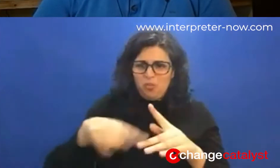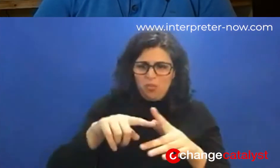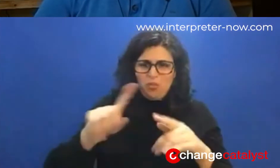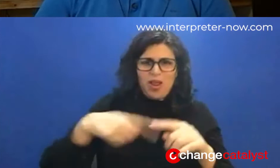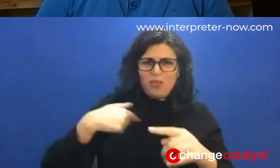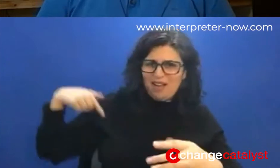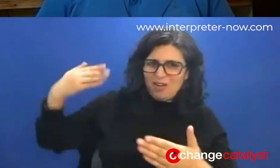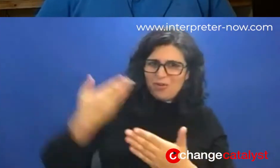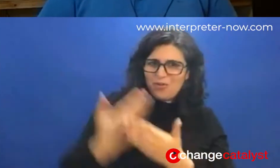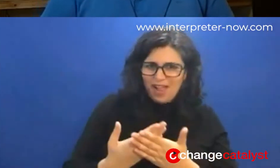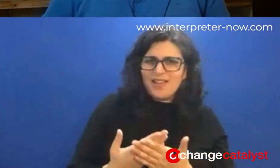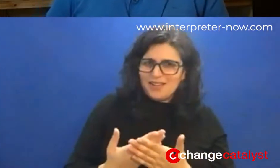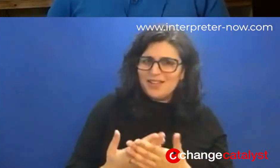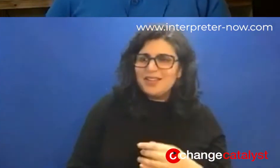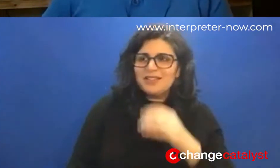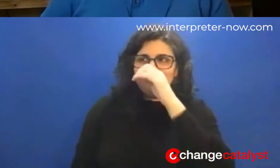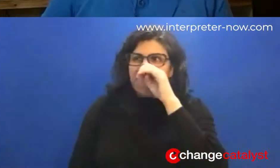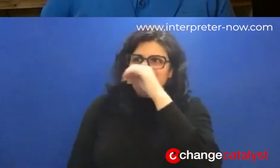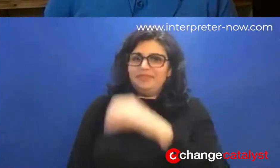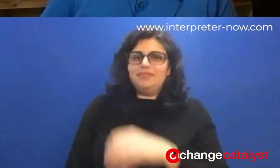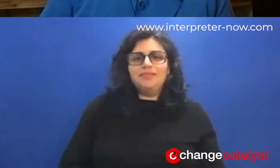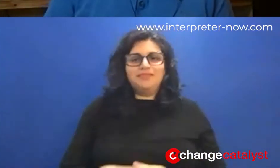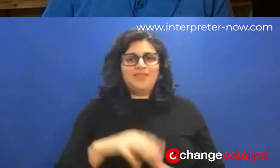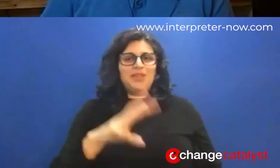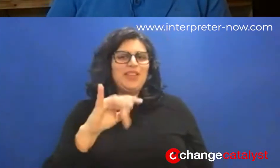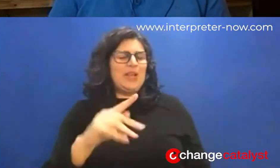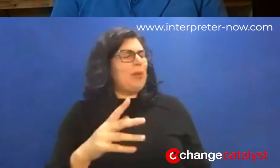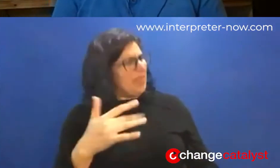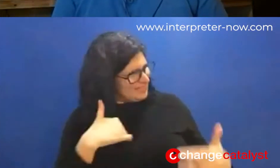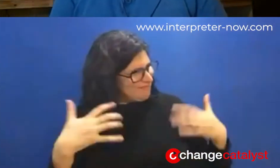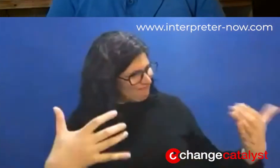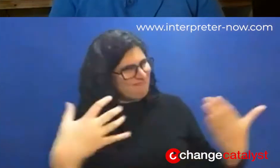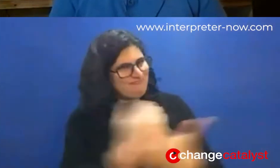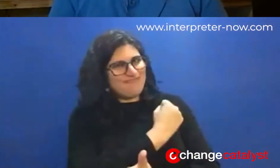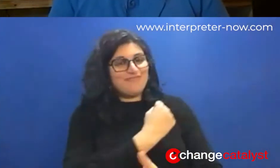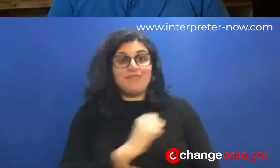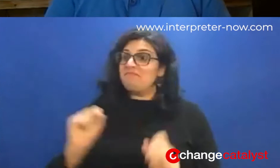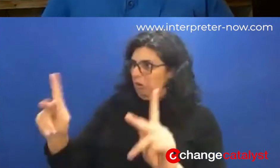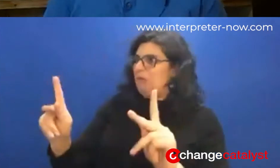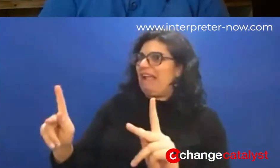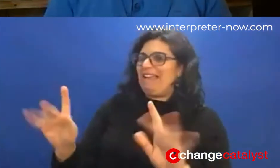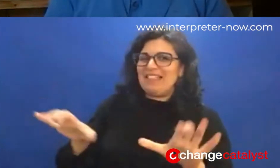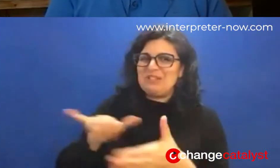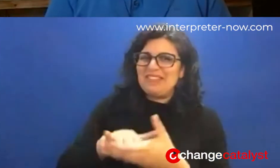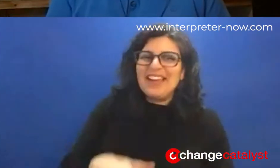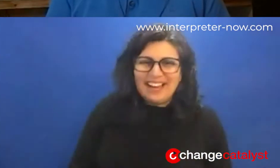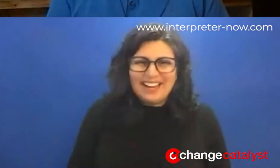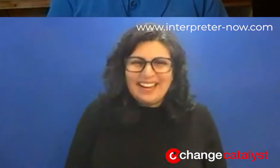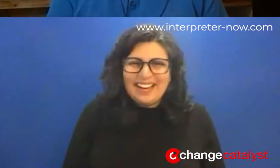be. Yeah. Let's do that. Yeah. Okay, let's do that. So maybe